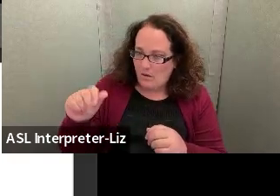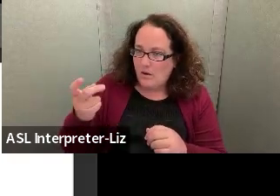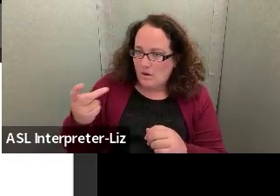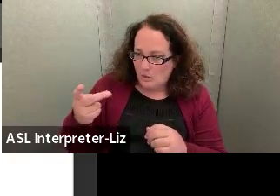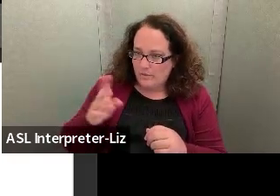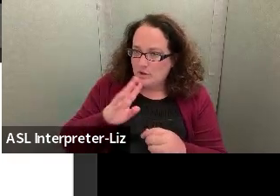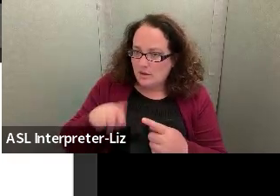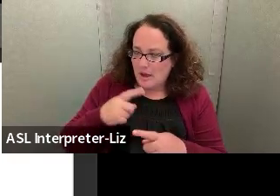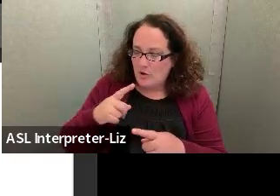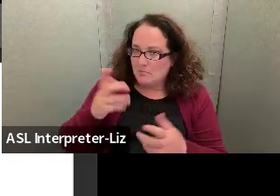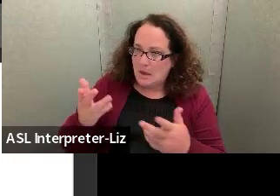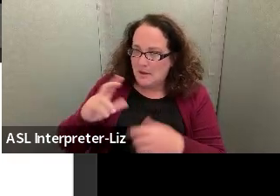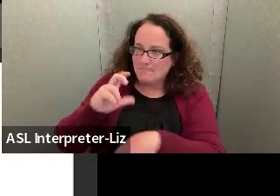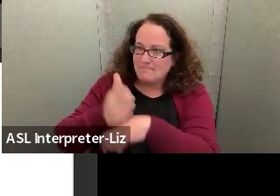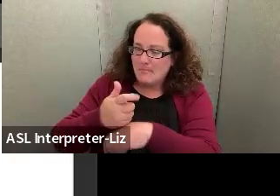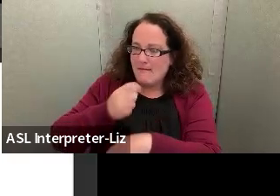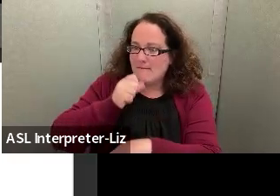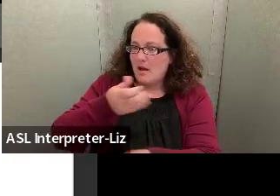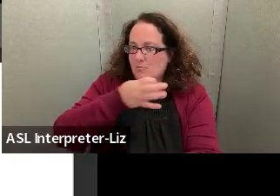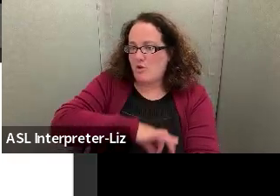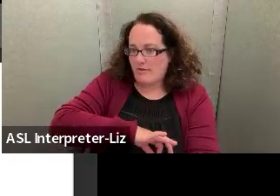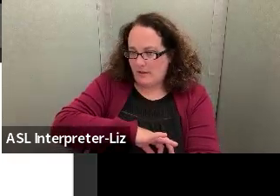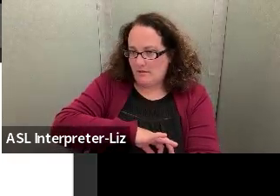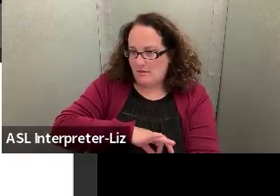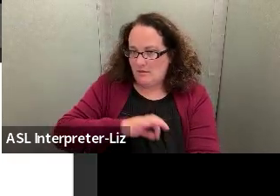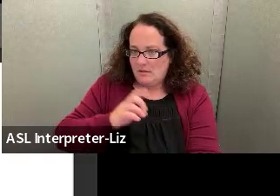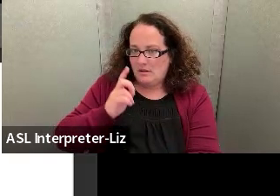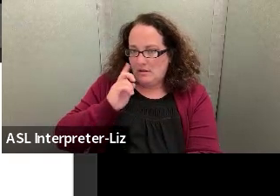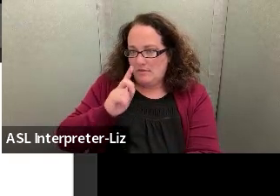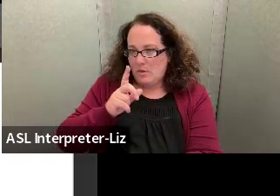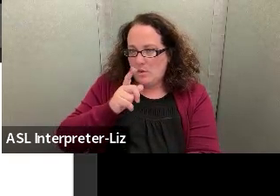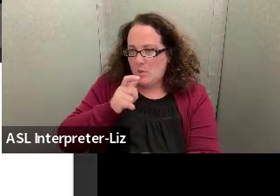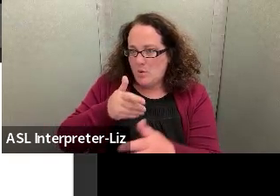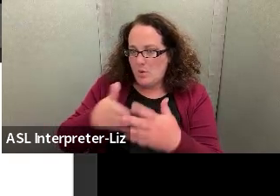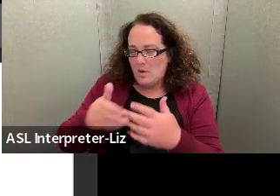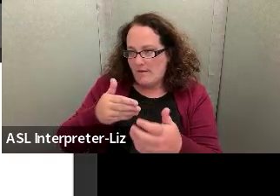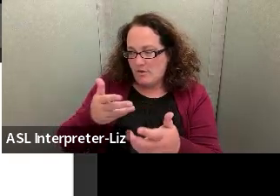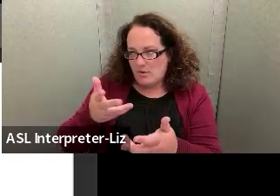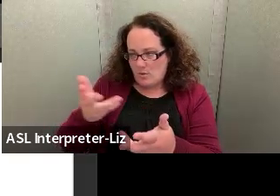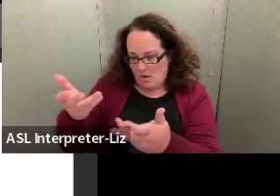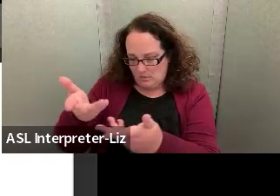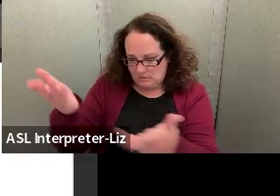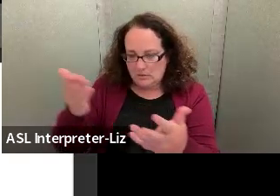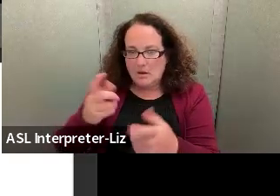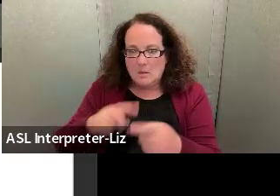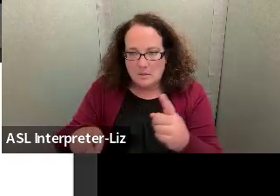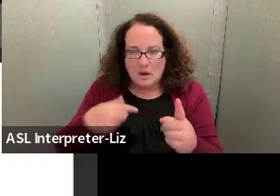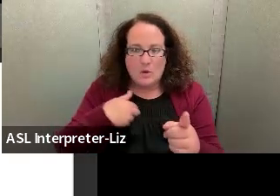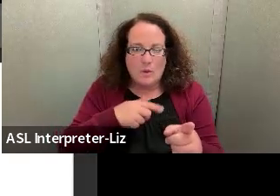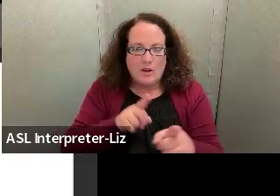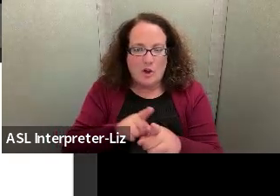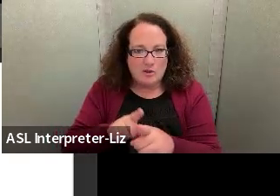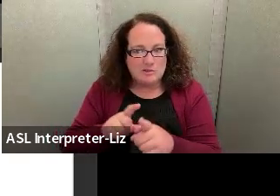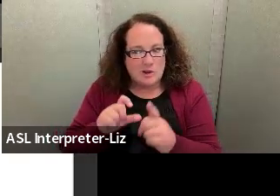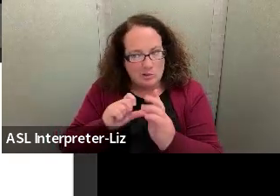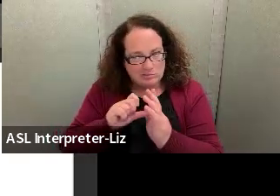maybe creating a nonprofit and printing these for whoever wanted them. But we're also going to insist that it's